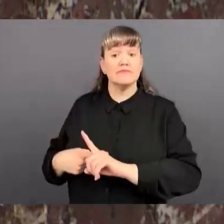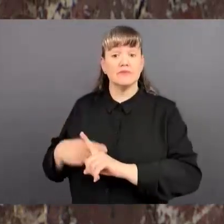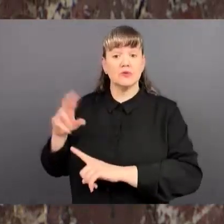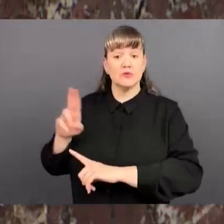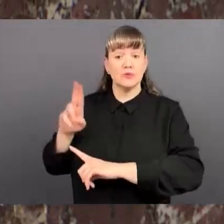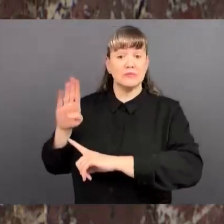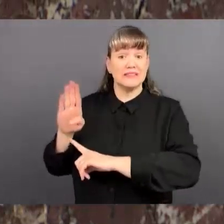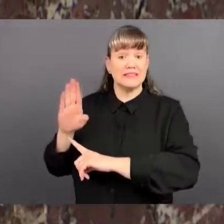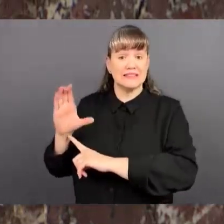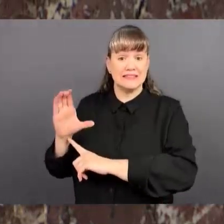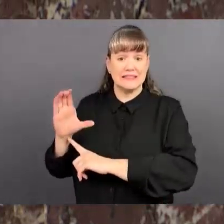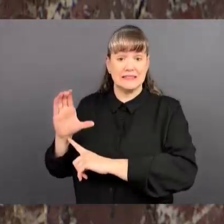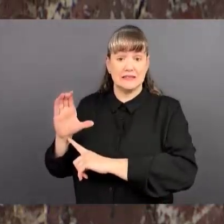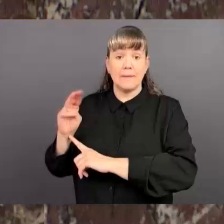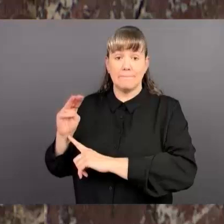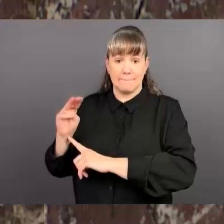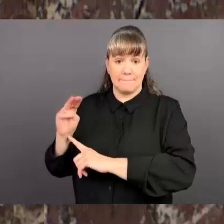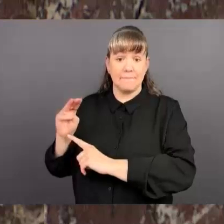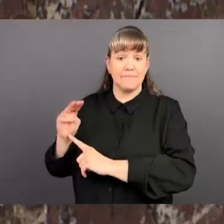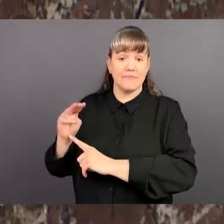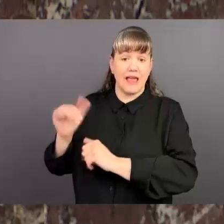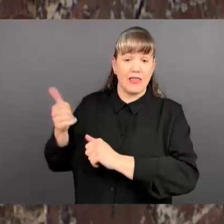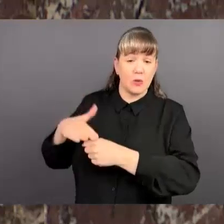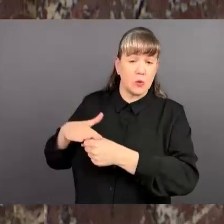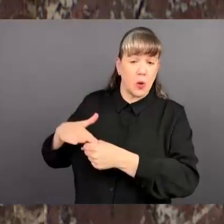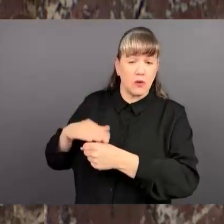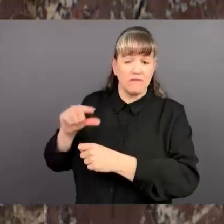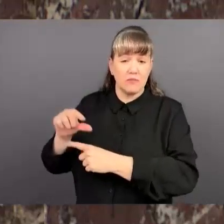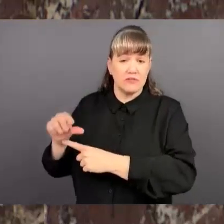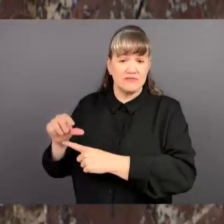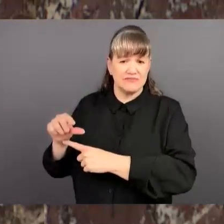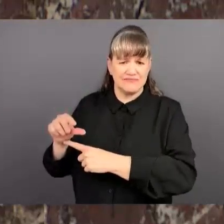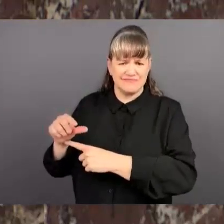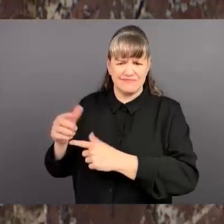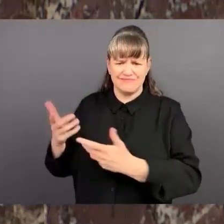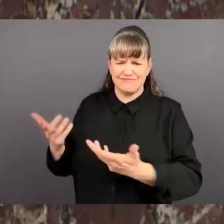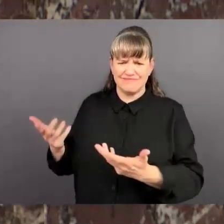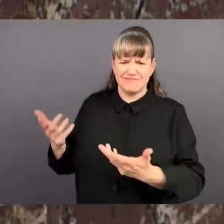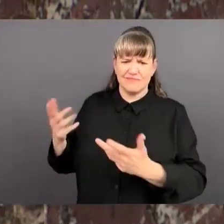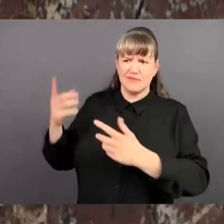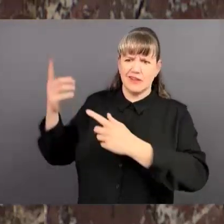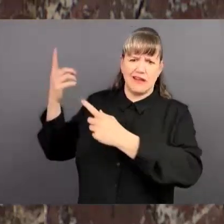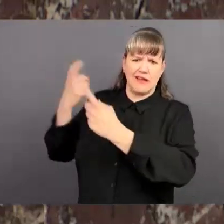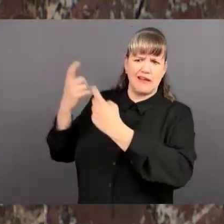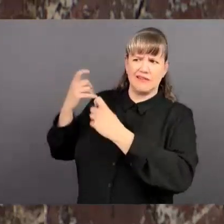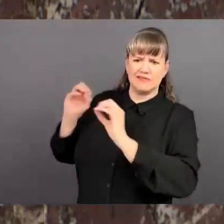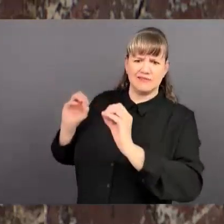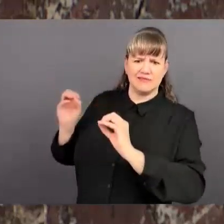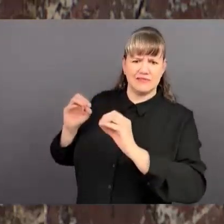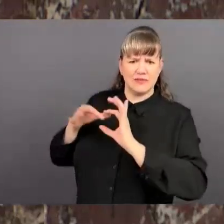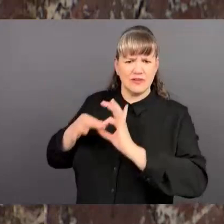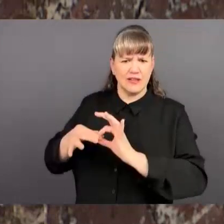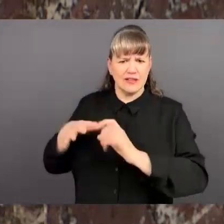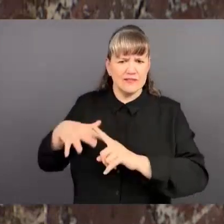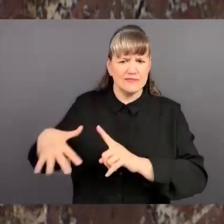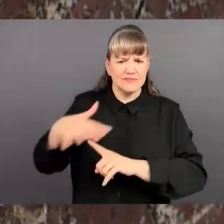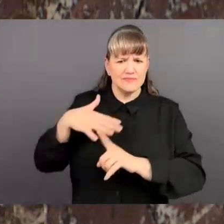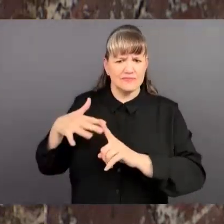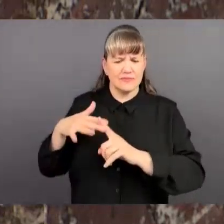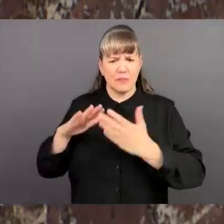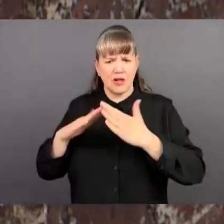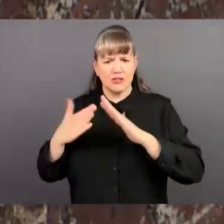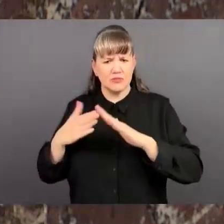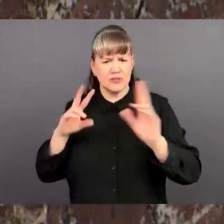on significant municipal issues, and environmental organizations have said they were not consulted on